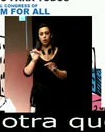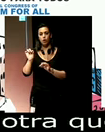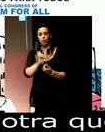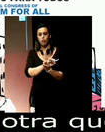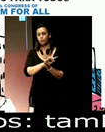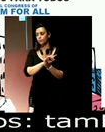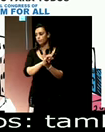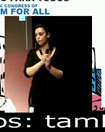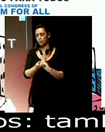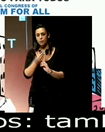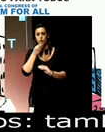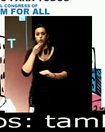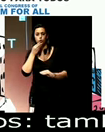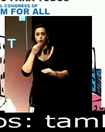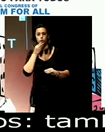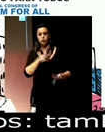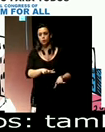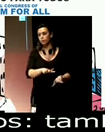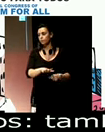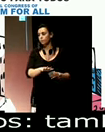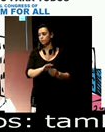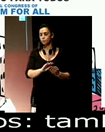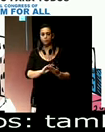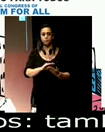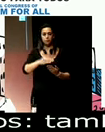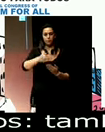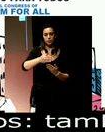applications, but with the tablet,